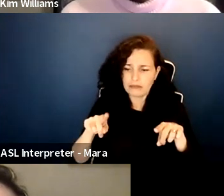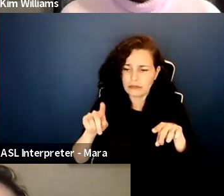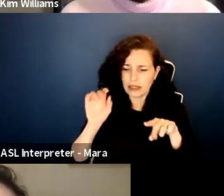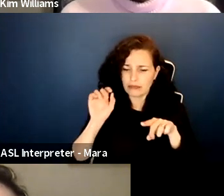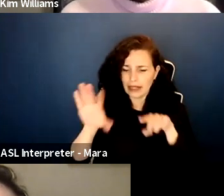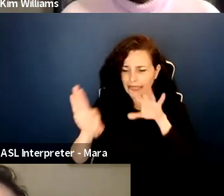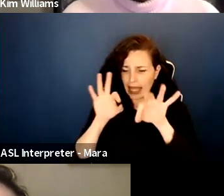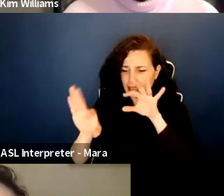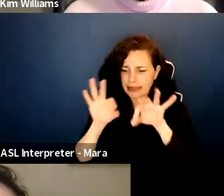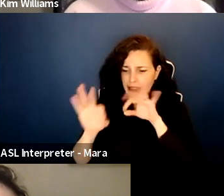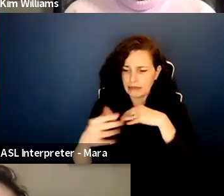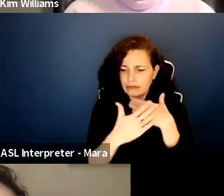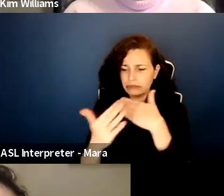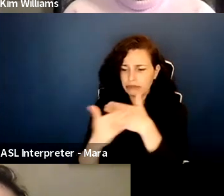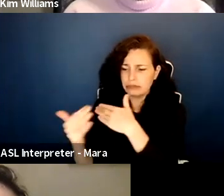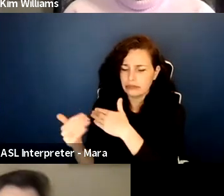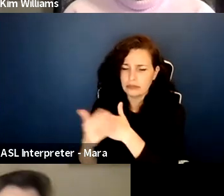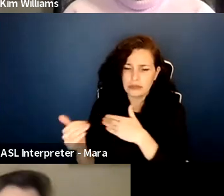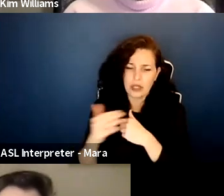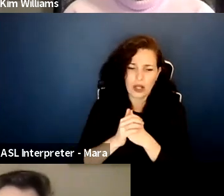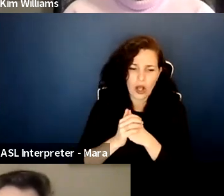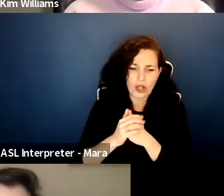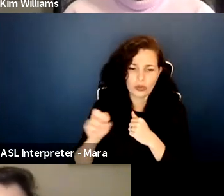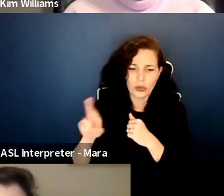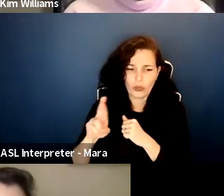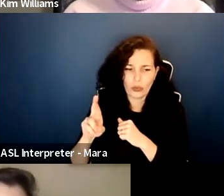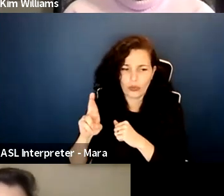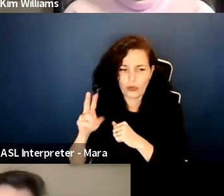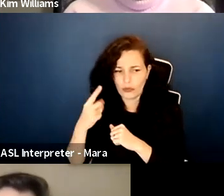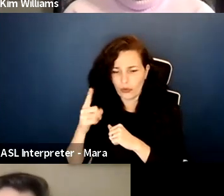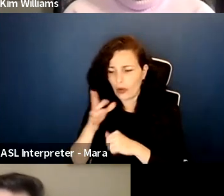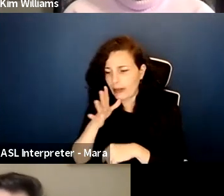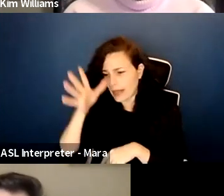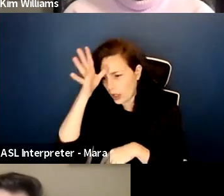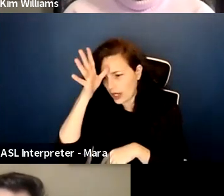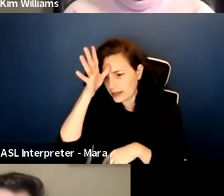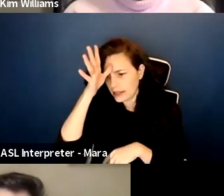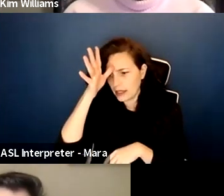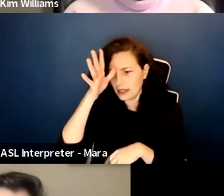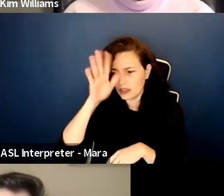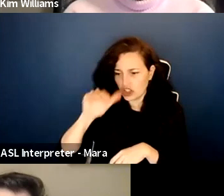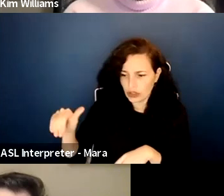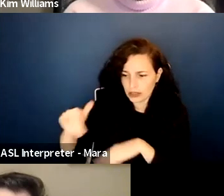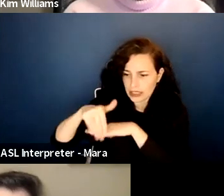or backstage for children and their parents to submit directly to you? Have a preference or platforms?